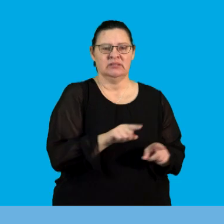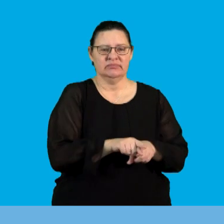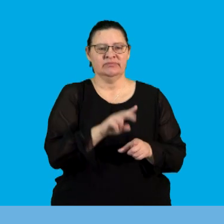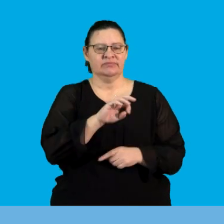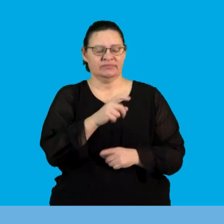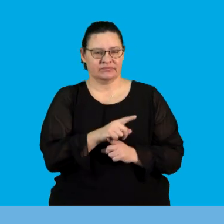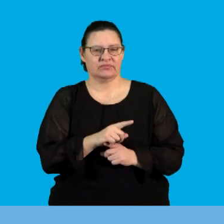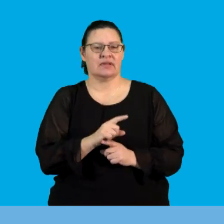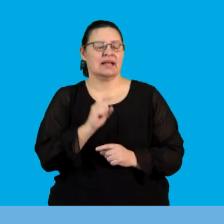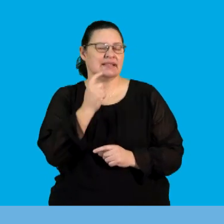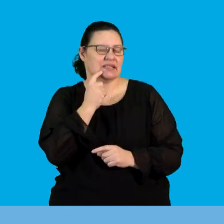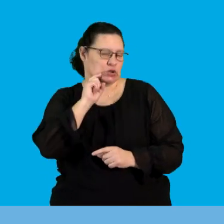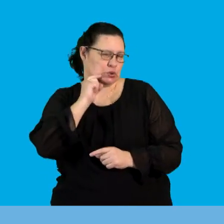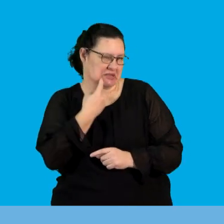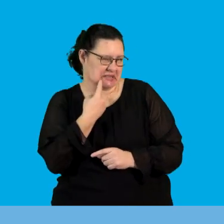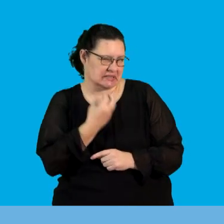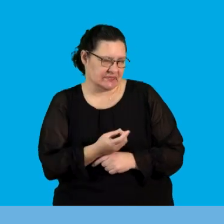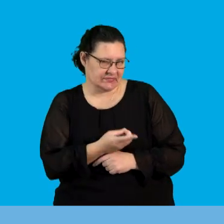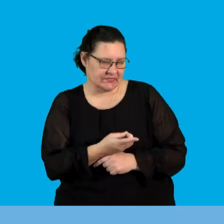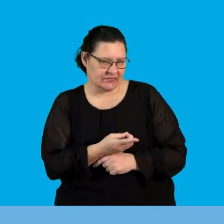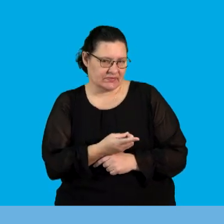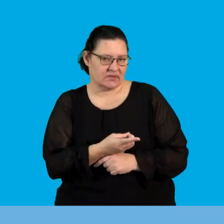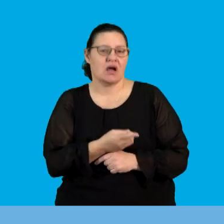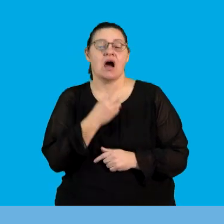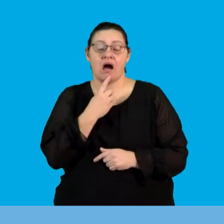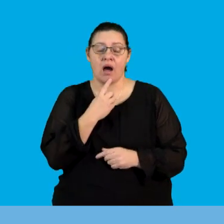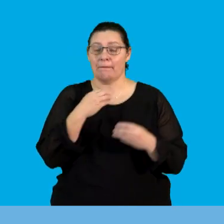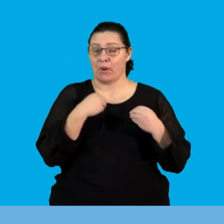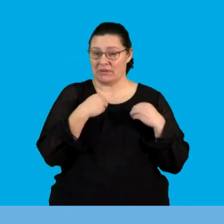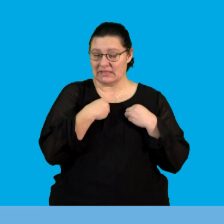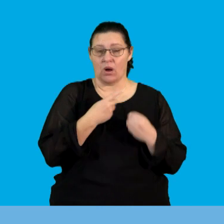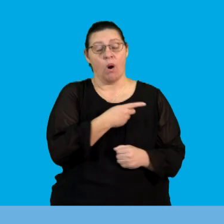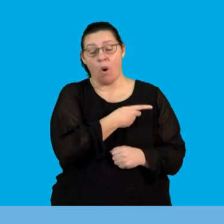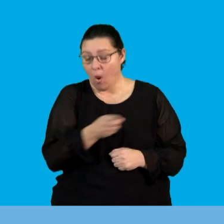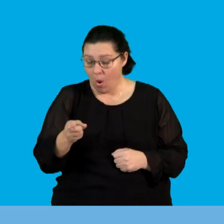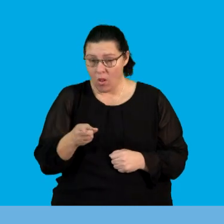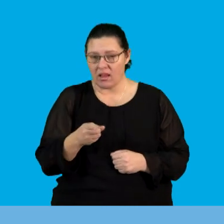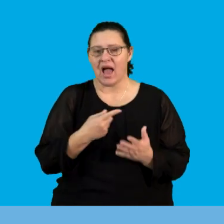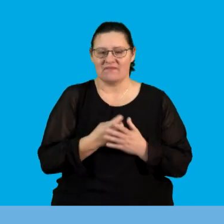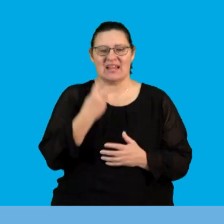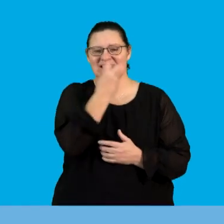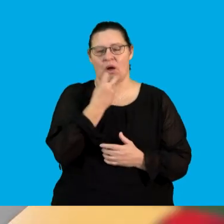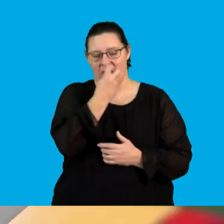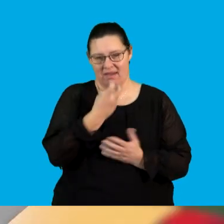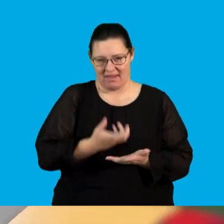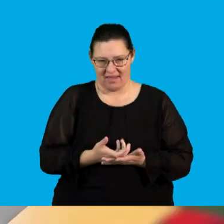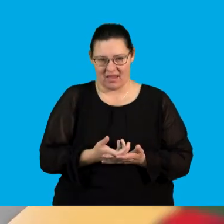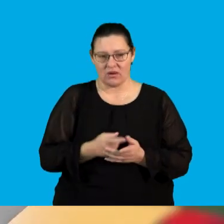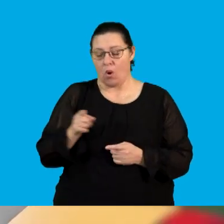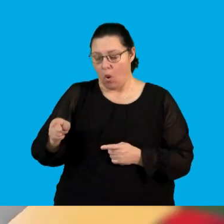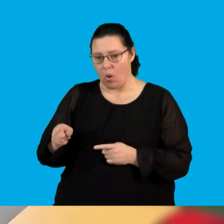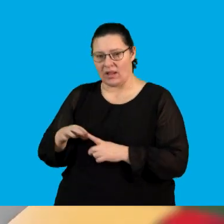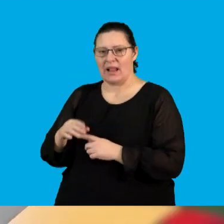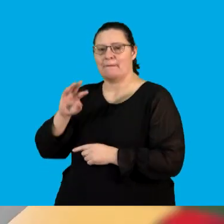acids like vinegar, they taste sweet. So we do know that the properties of acids, that all acids, they taste sour, and